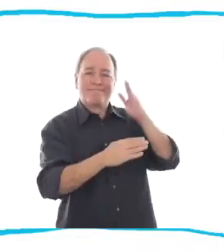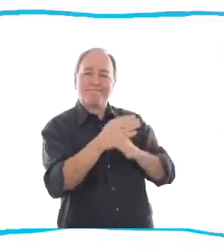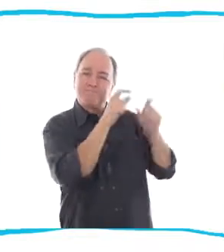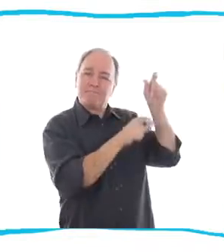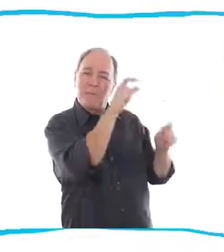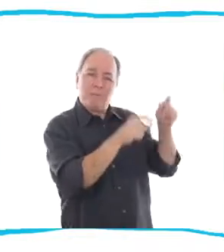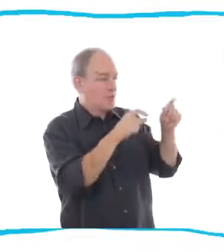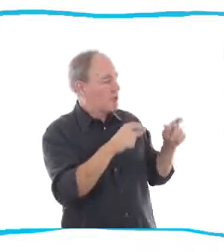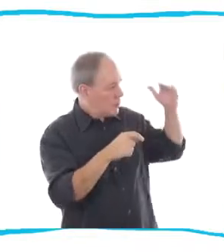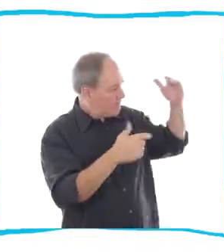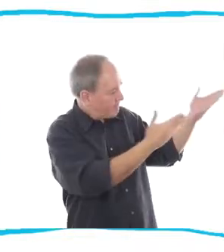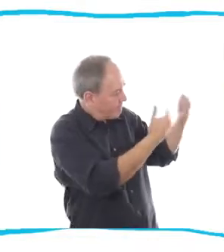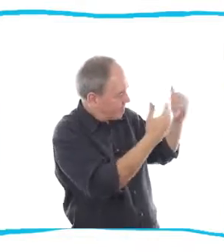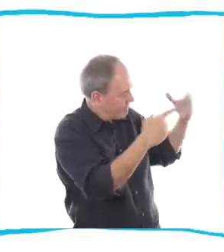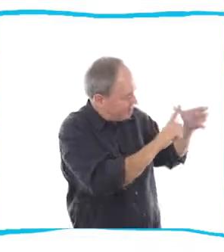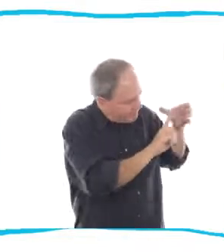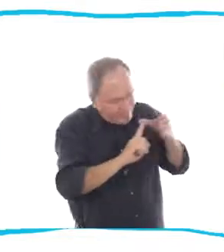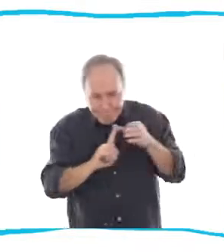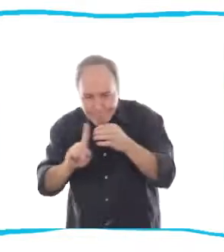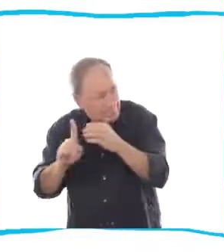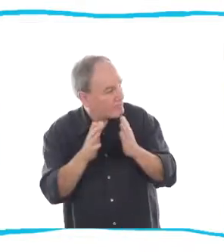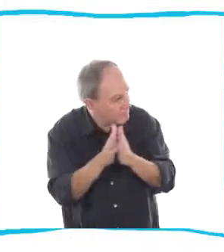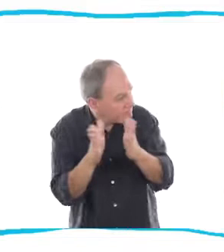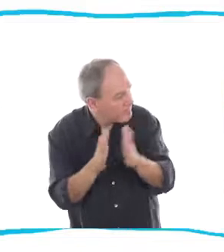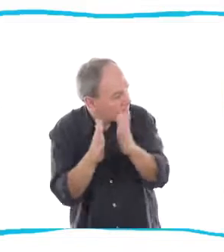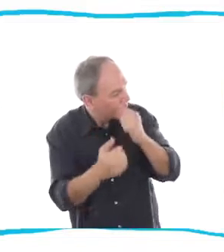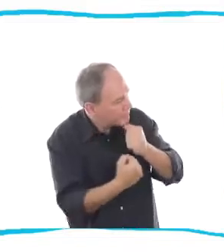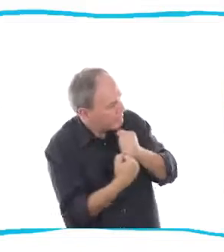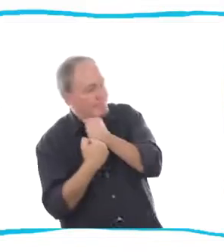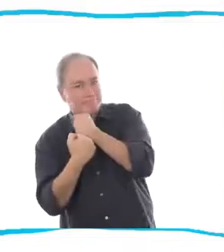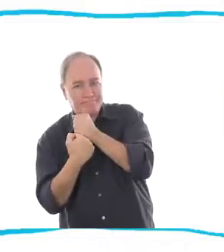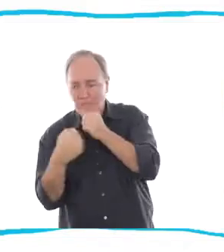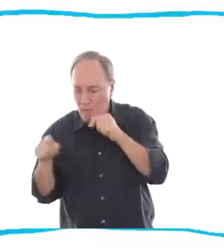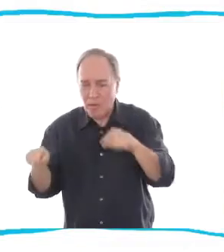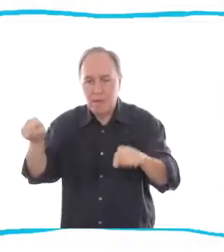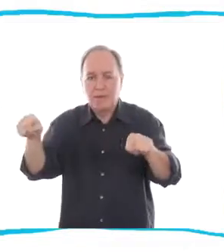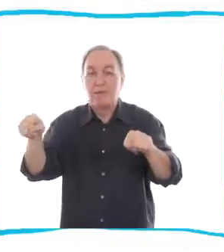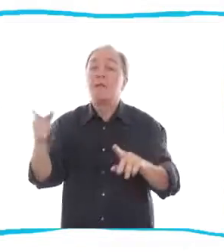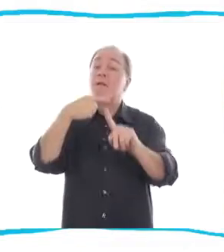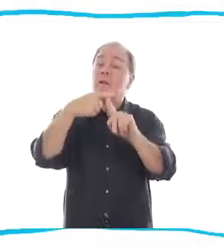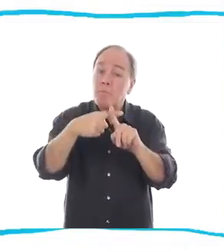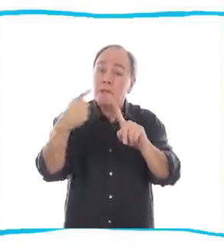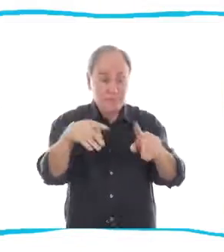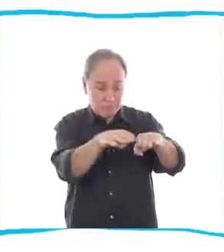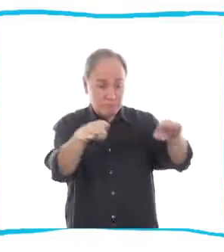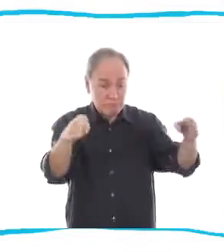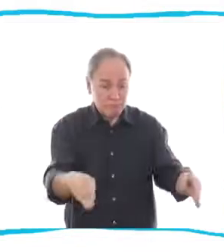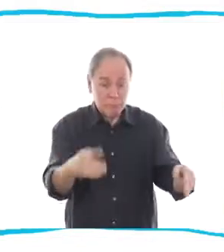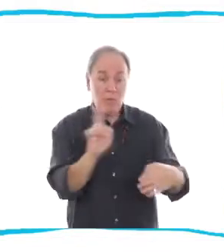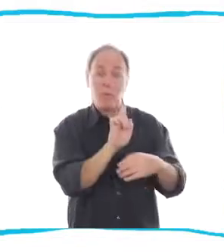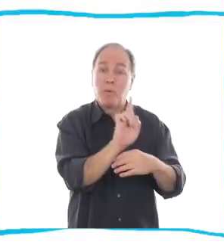with persons with disabilities themselves. Then you should organize a help desk so that the help desk will